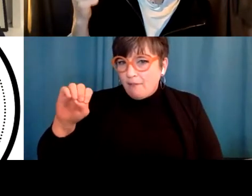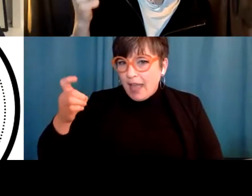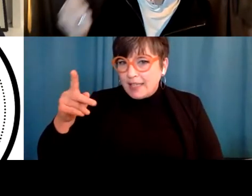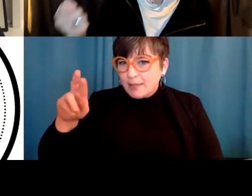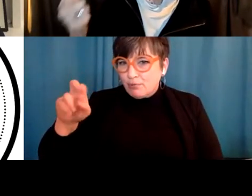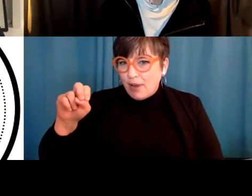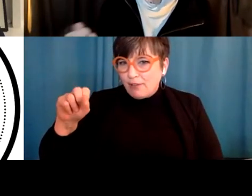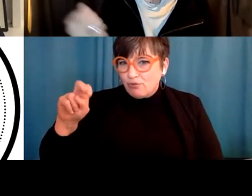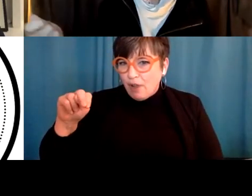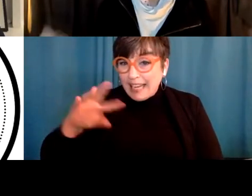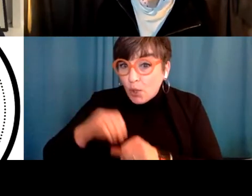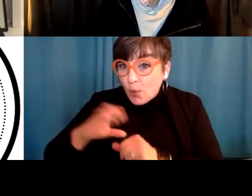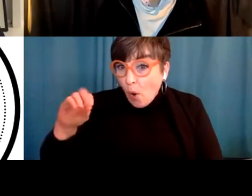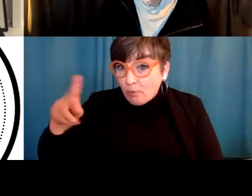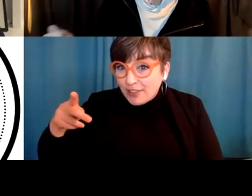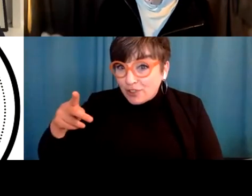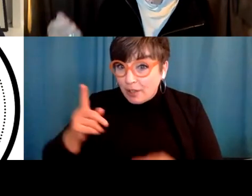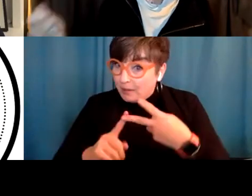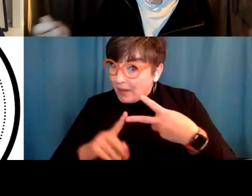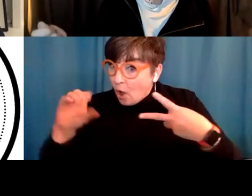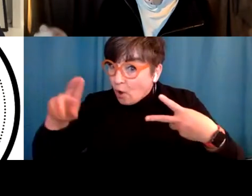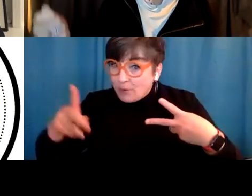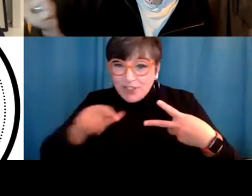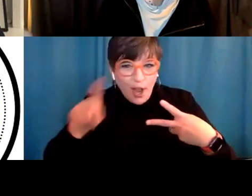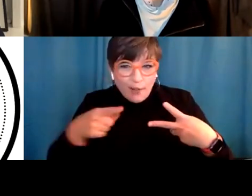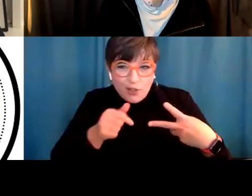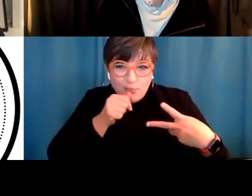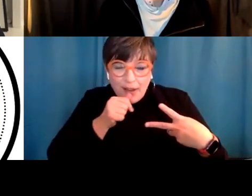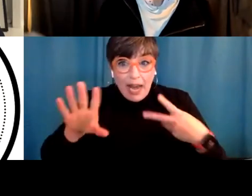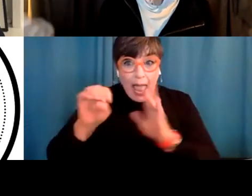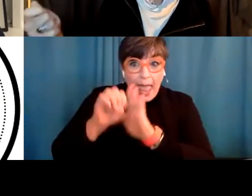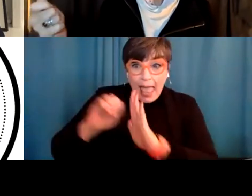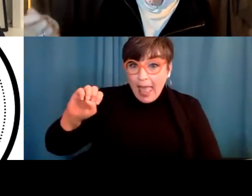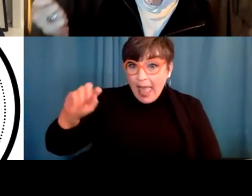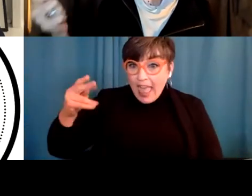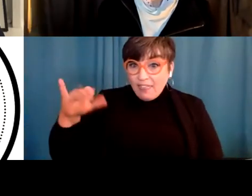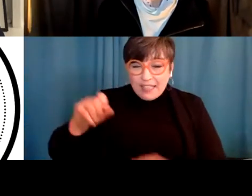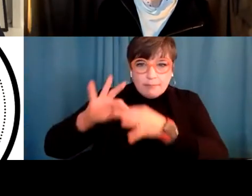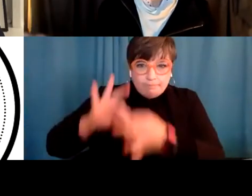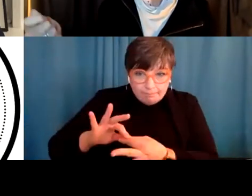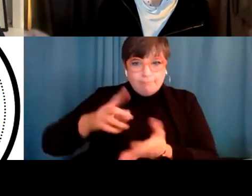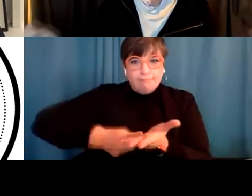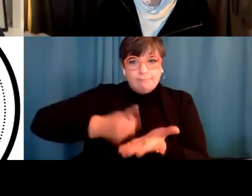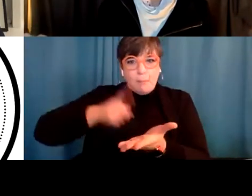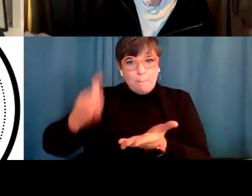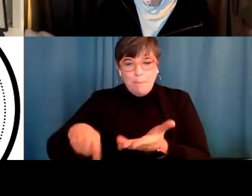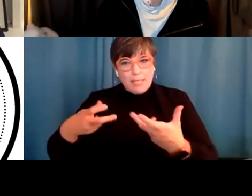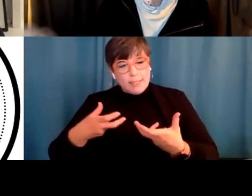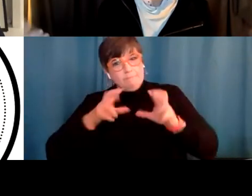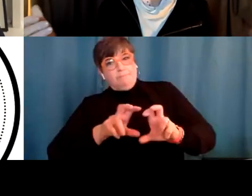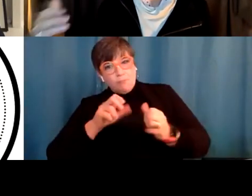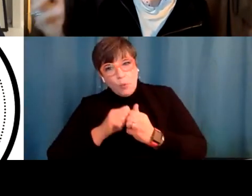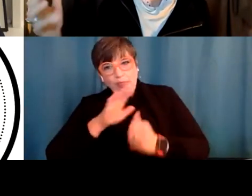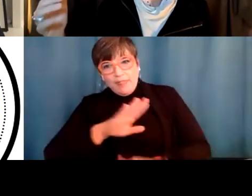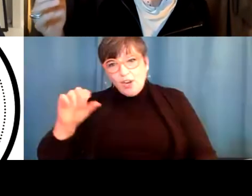Their entire ethical structure is an obligation to their stakeholders. So they are for profit. These organizations that